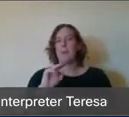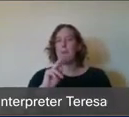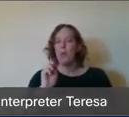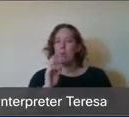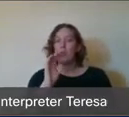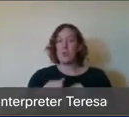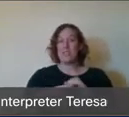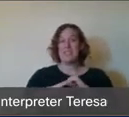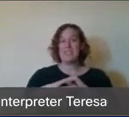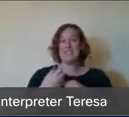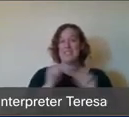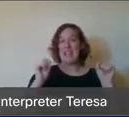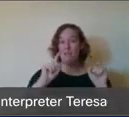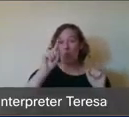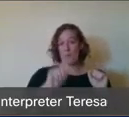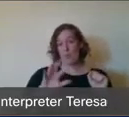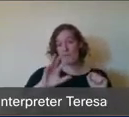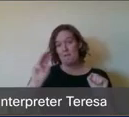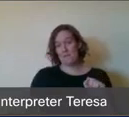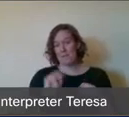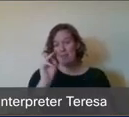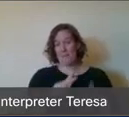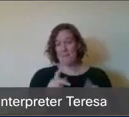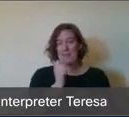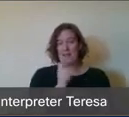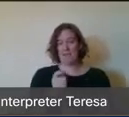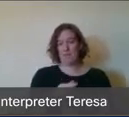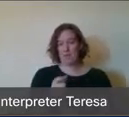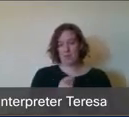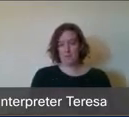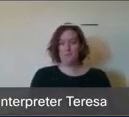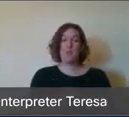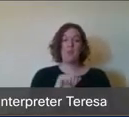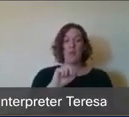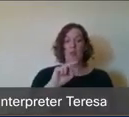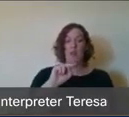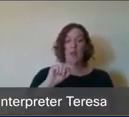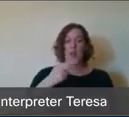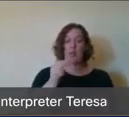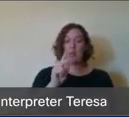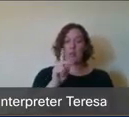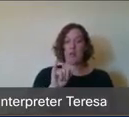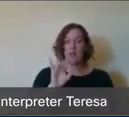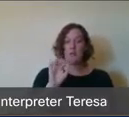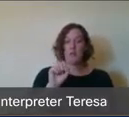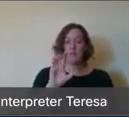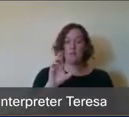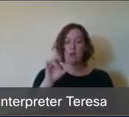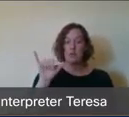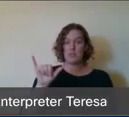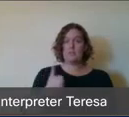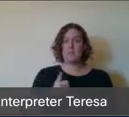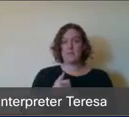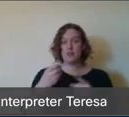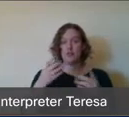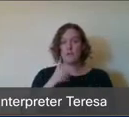million people each year. According to Anthony Fauci, the director of the NIAID